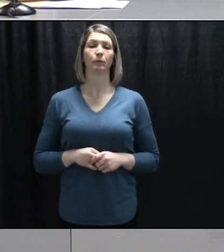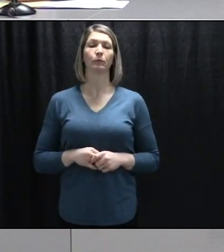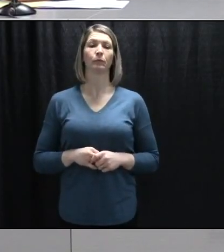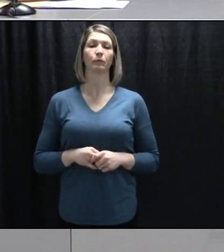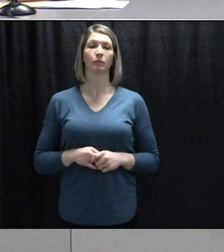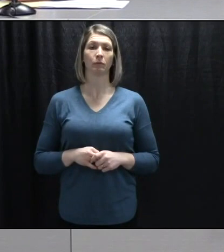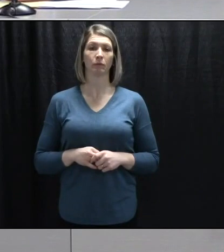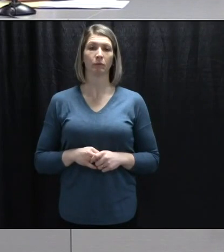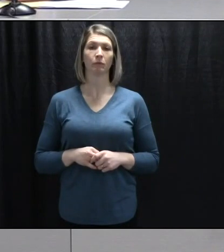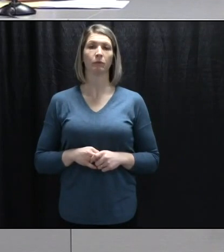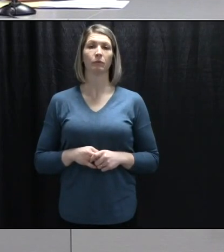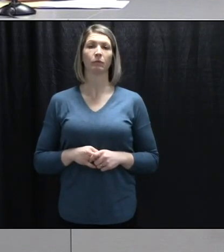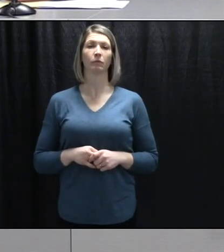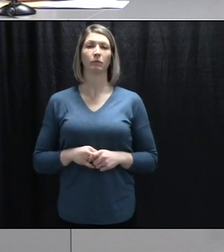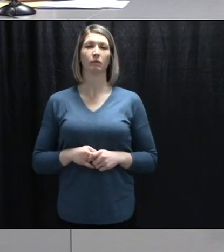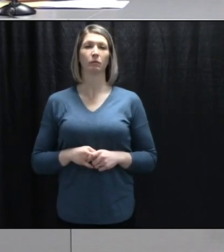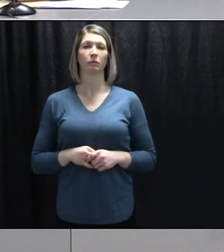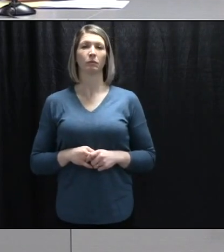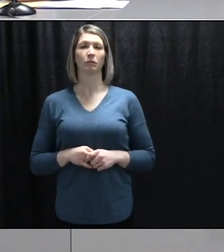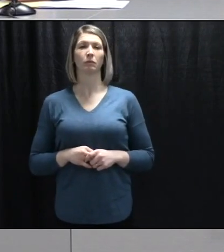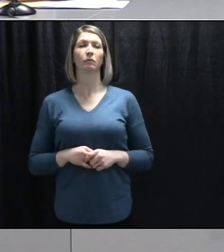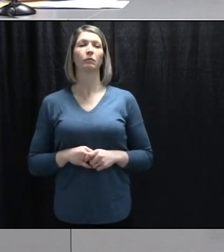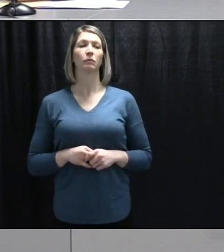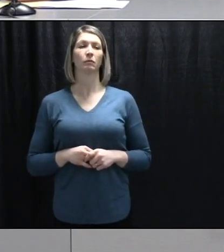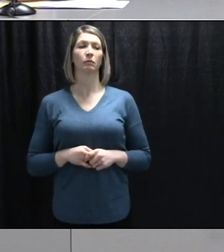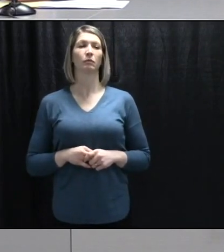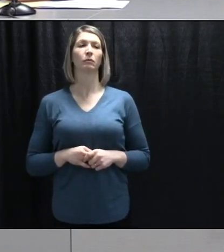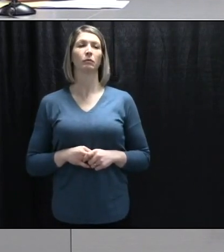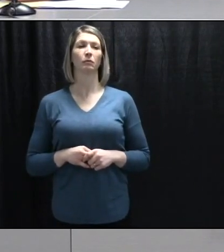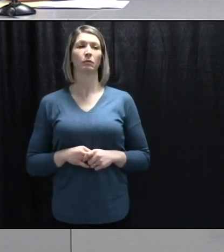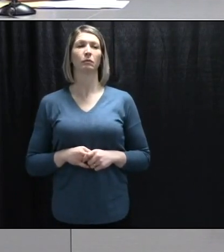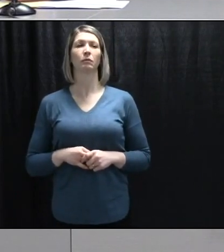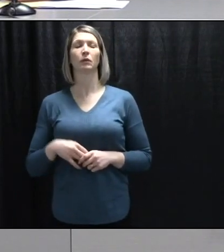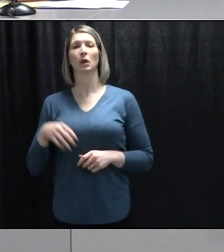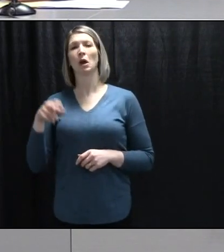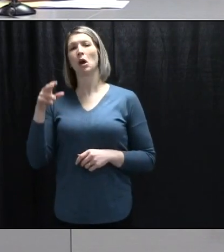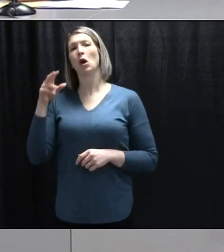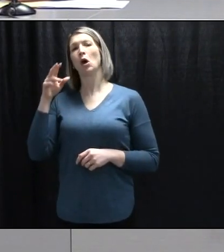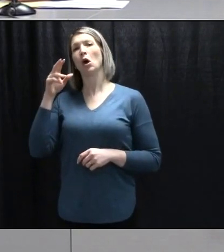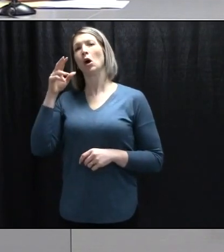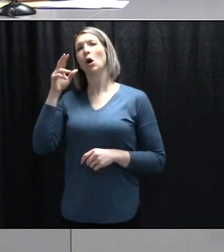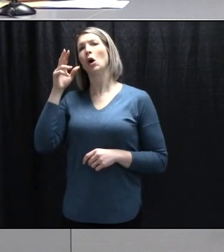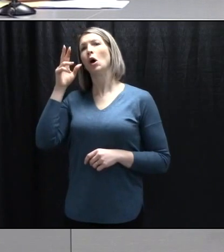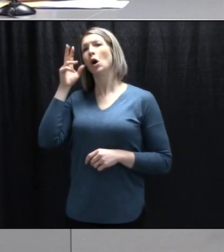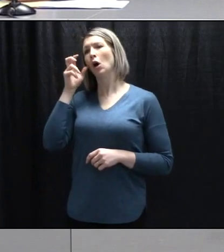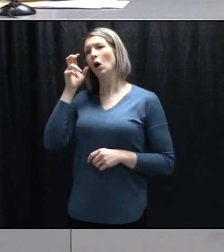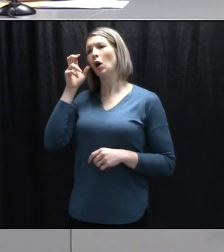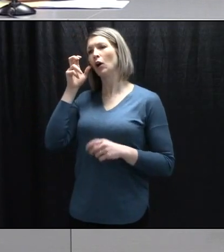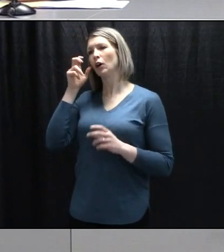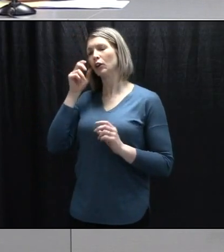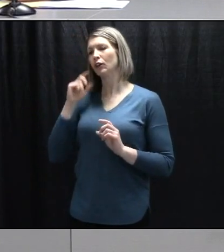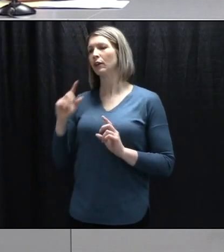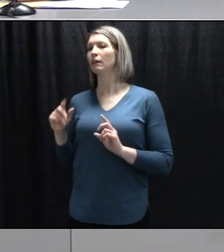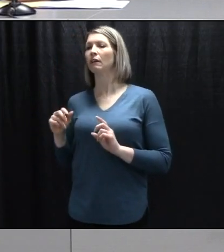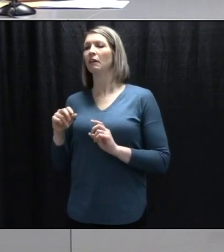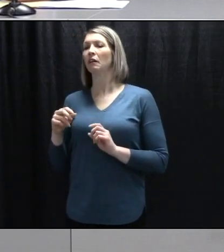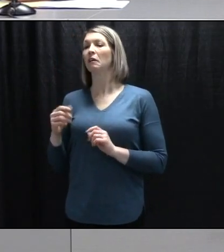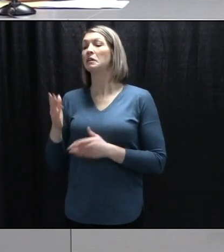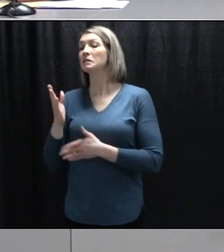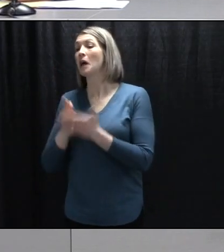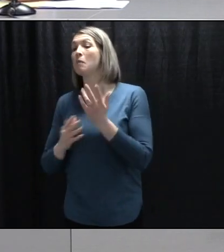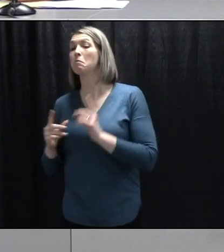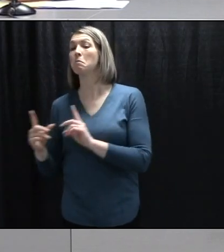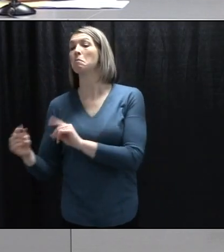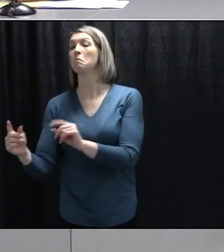there are photographers who would normally be doing in-house or in-studio portraits for Christmas with families